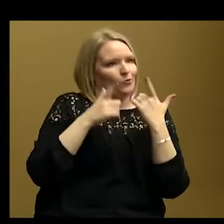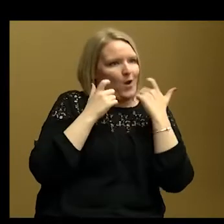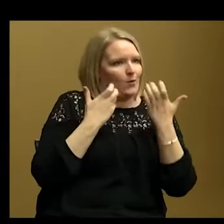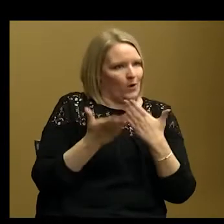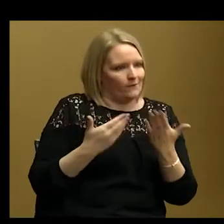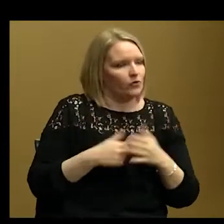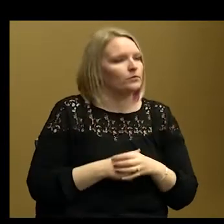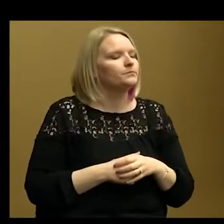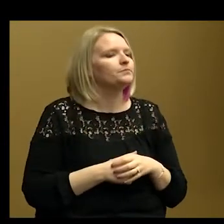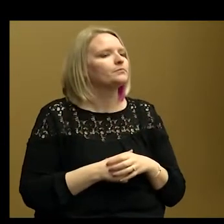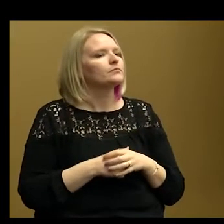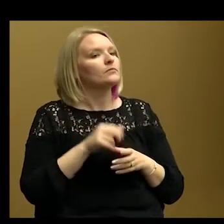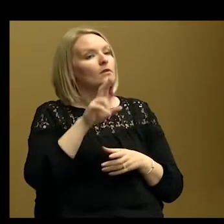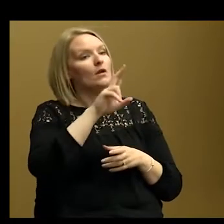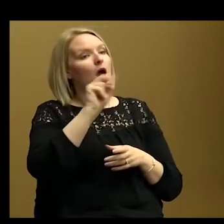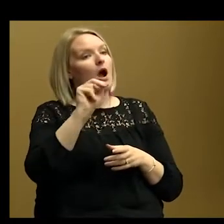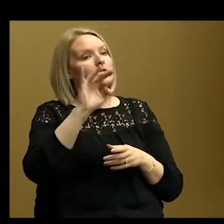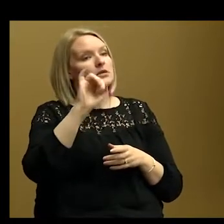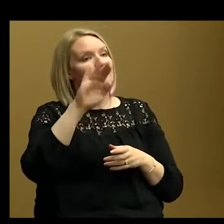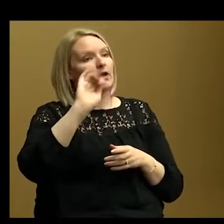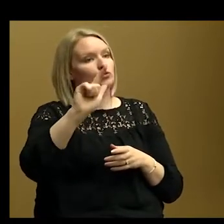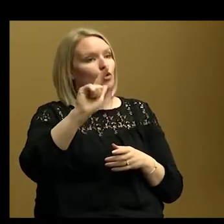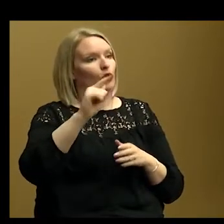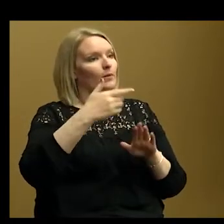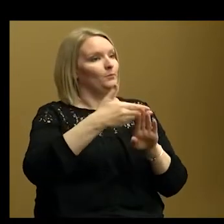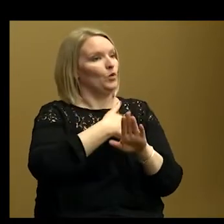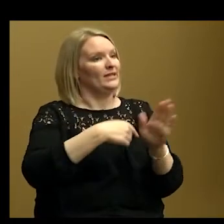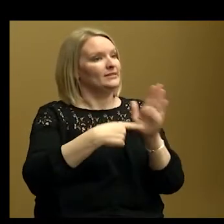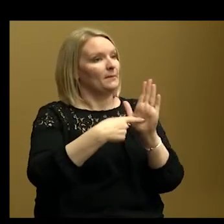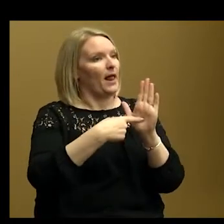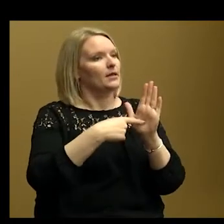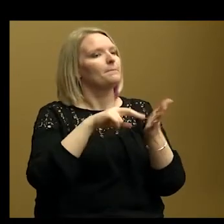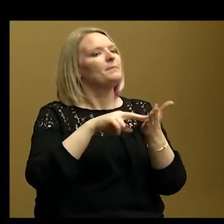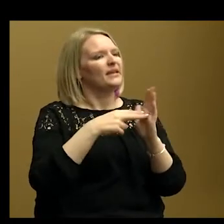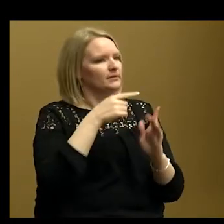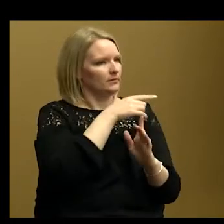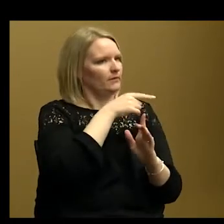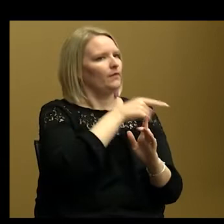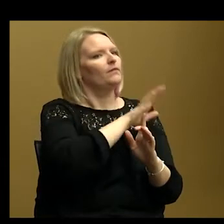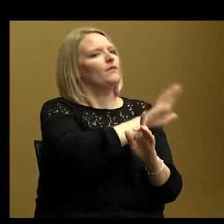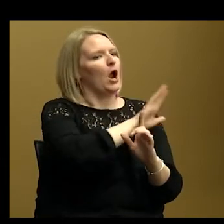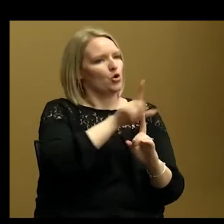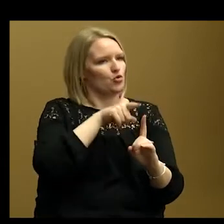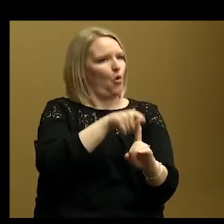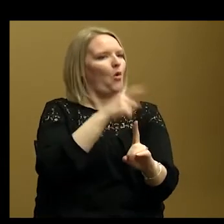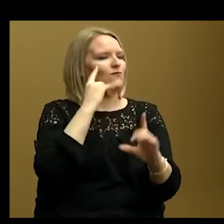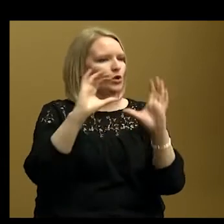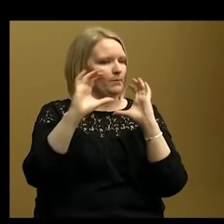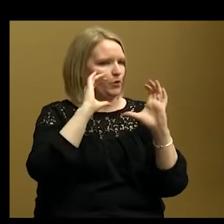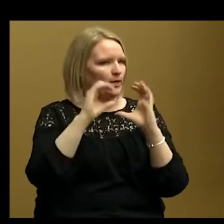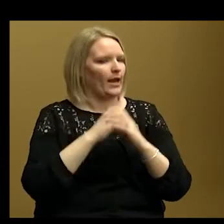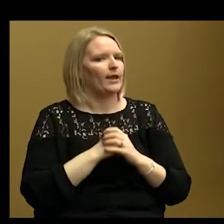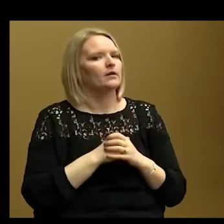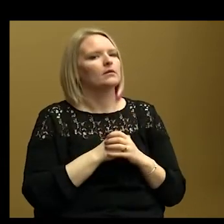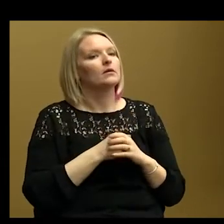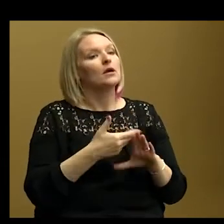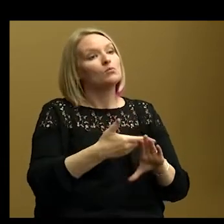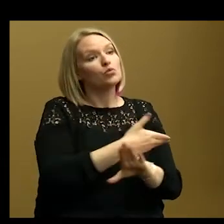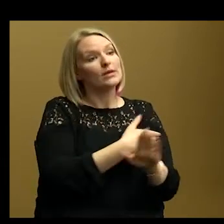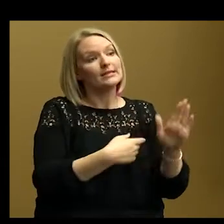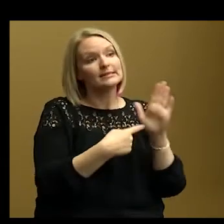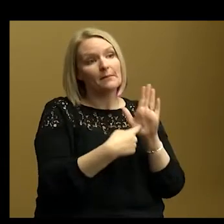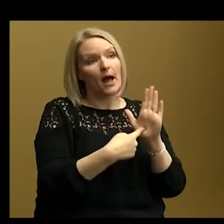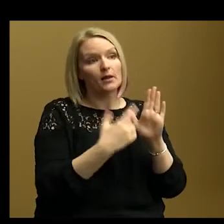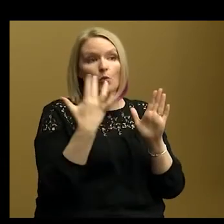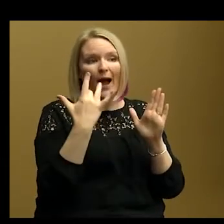the unconventional pre-symbolic are used intentionally to communicate. They are pre-symbolic because they